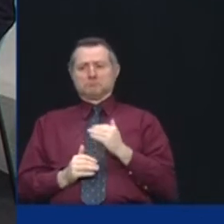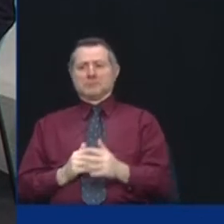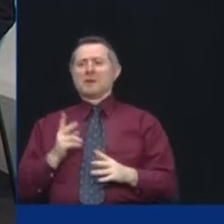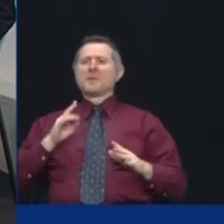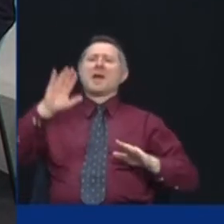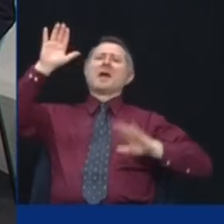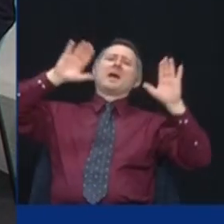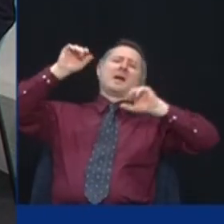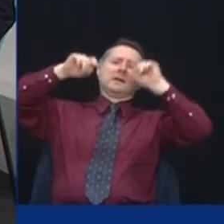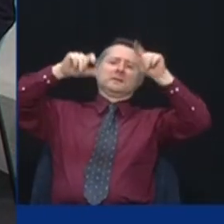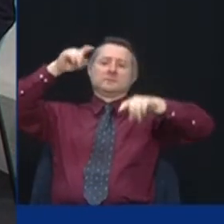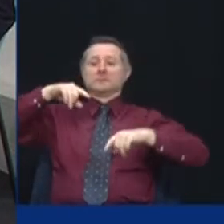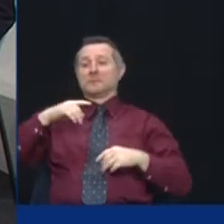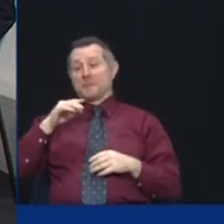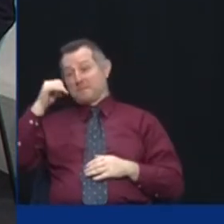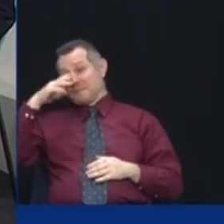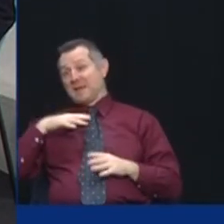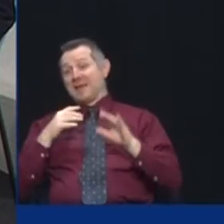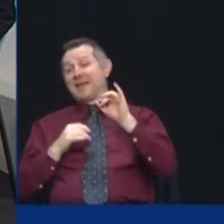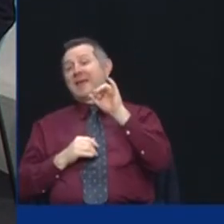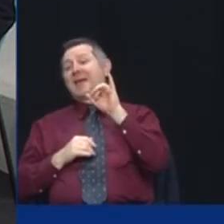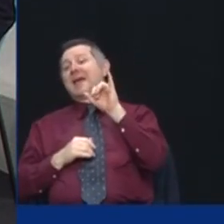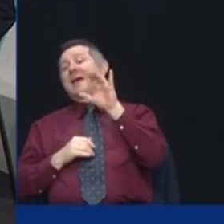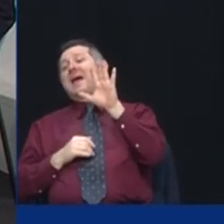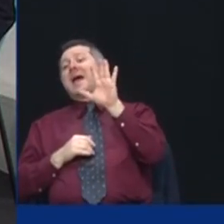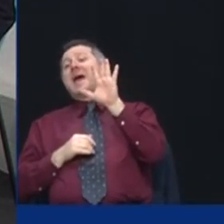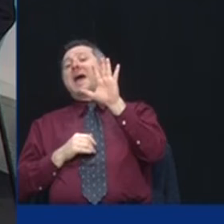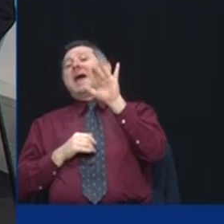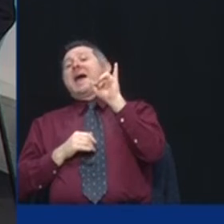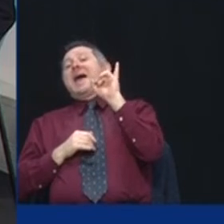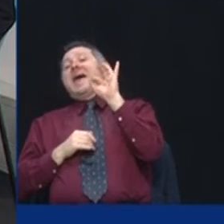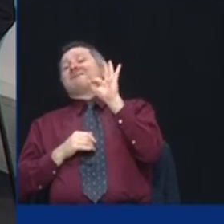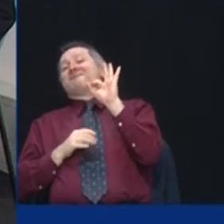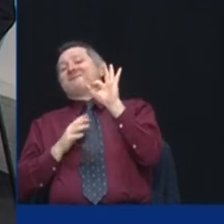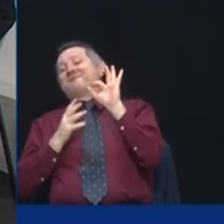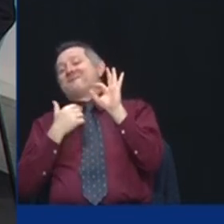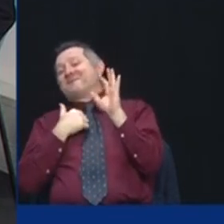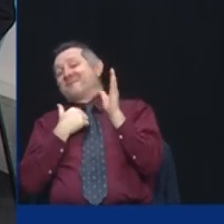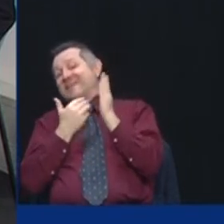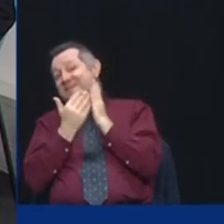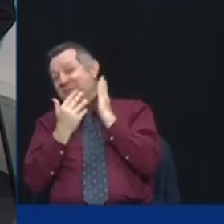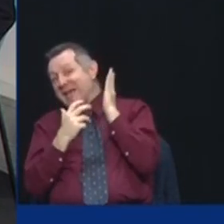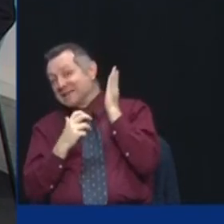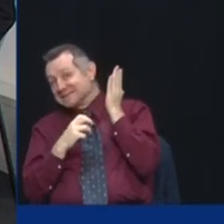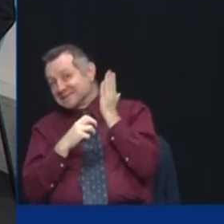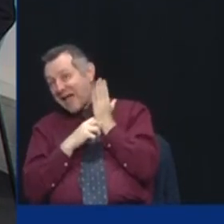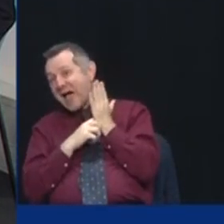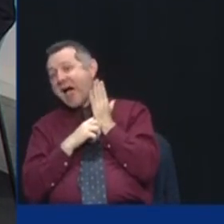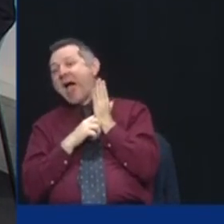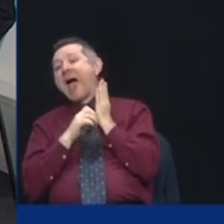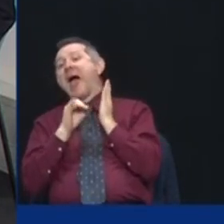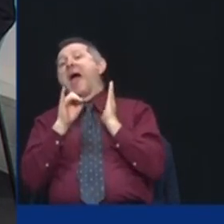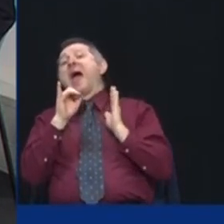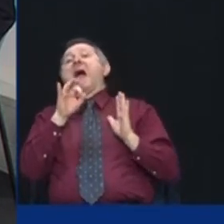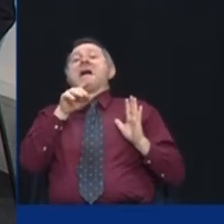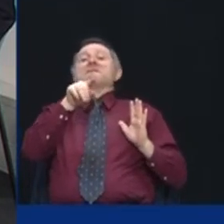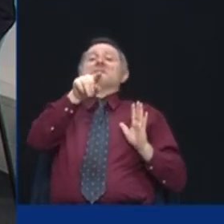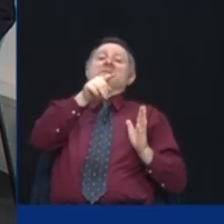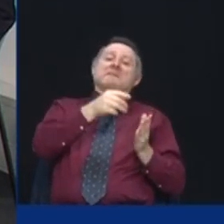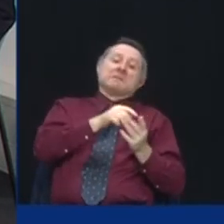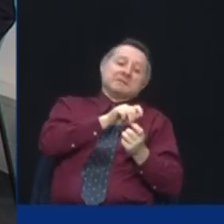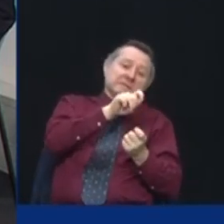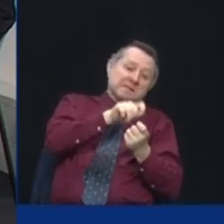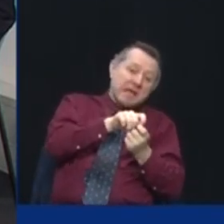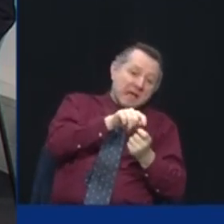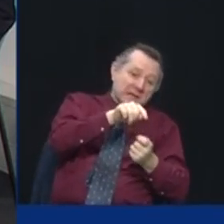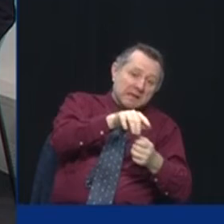percentage? If I buy a ticket, do I buy a specific section, or do you put me in a section based on